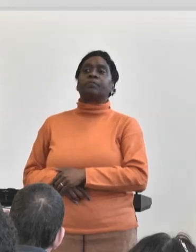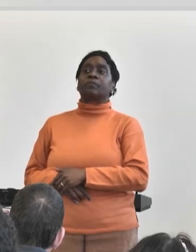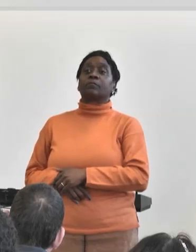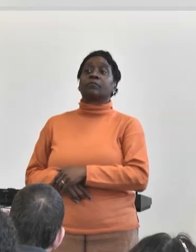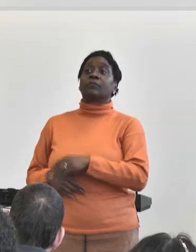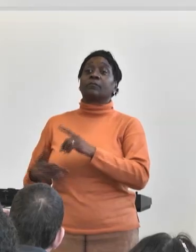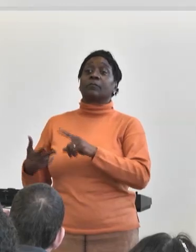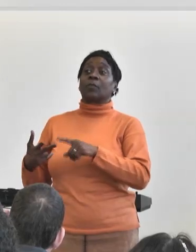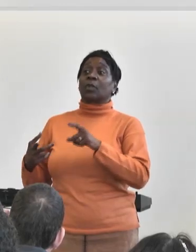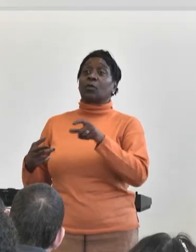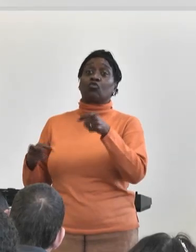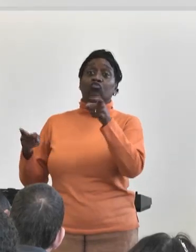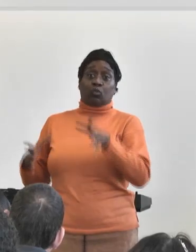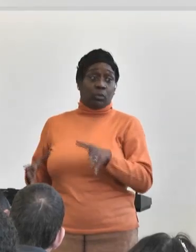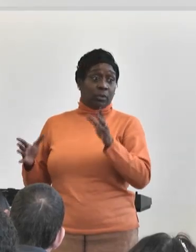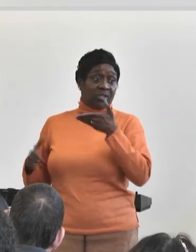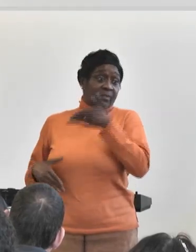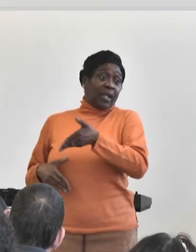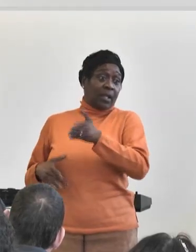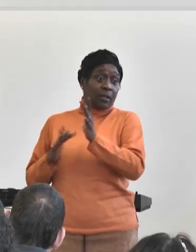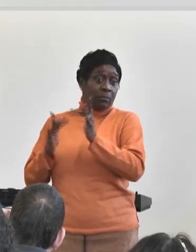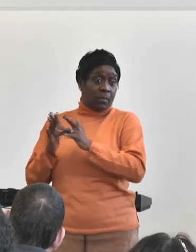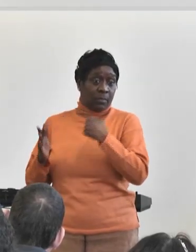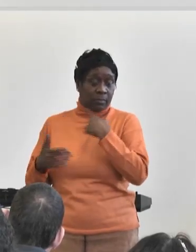Their rulers were there, the Bible says.